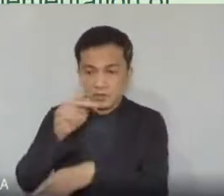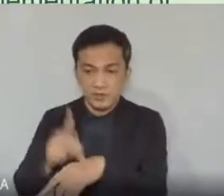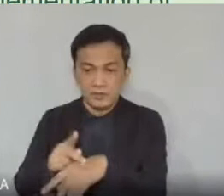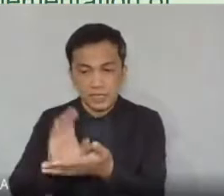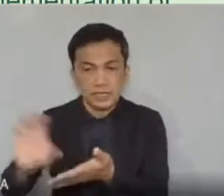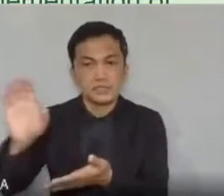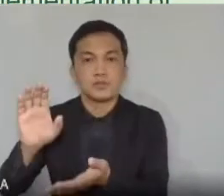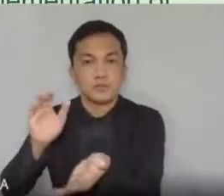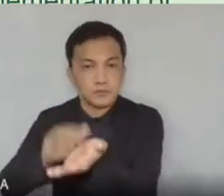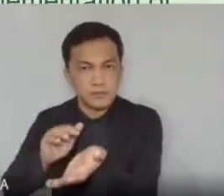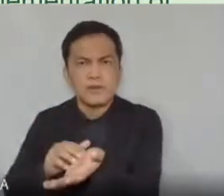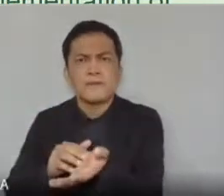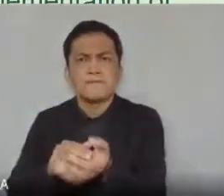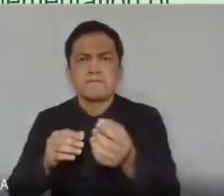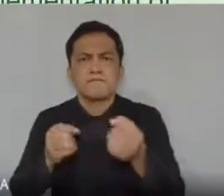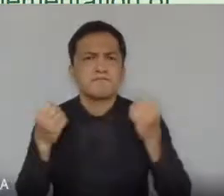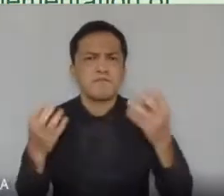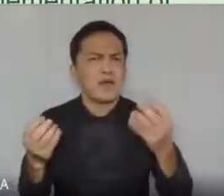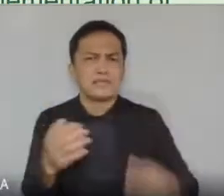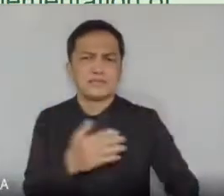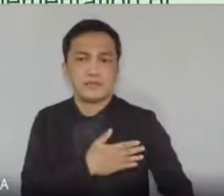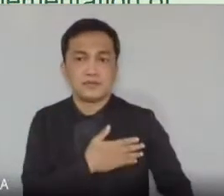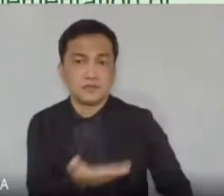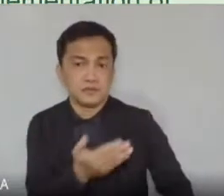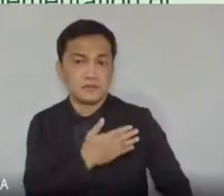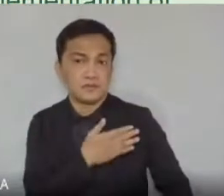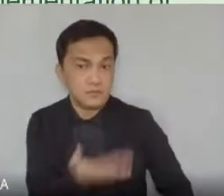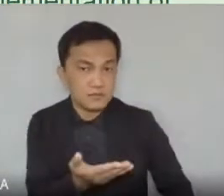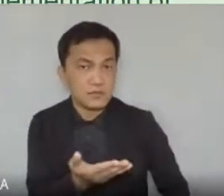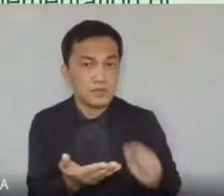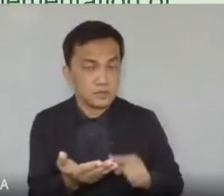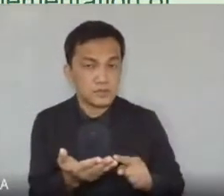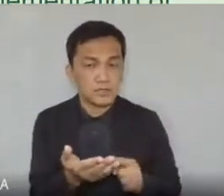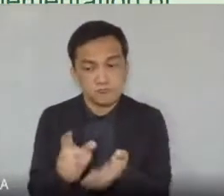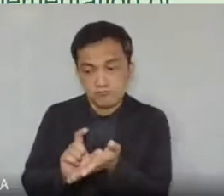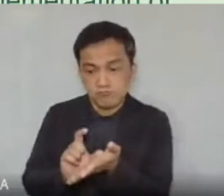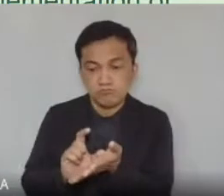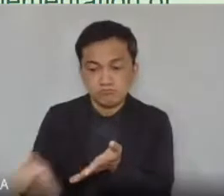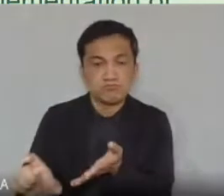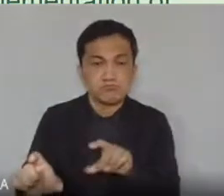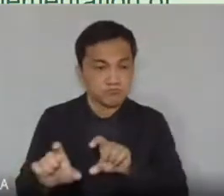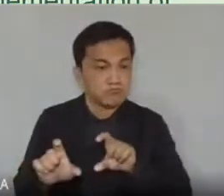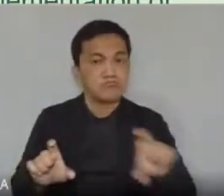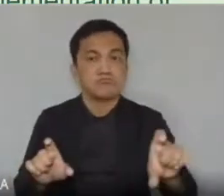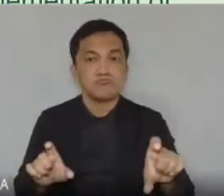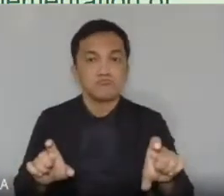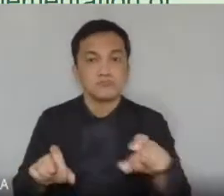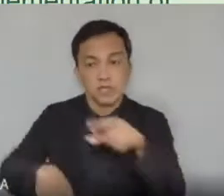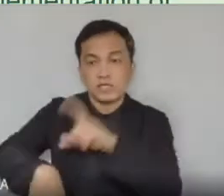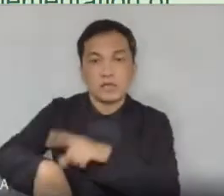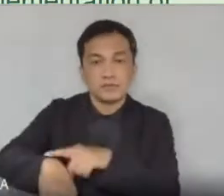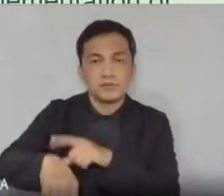24/7 basis. Imagine that. Next, please. Now, this would not have